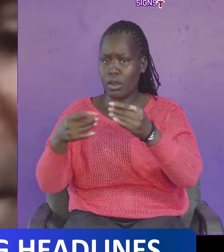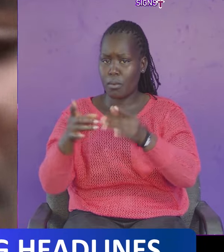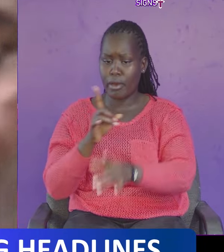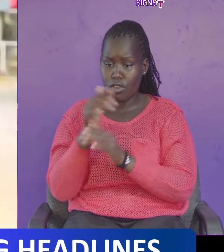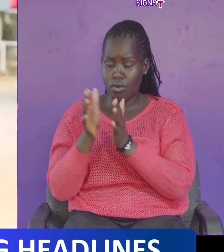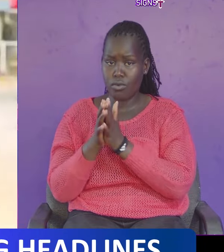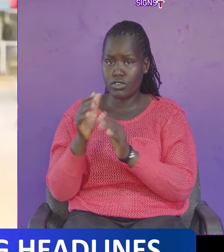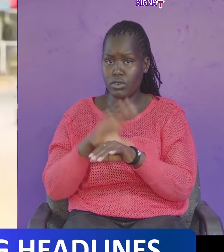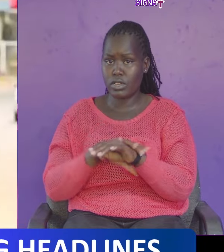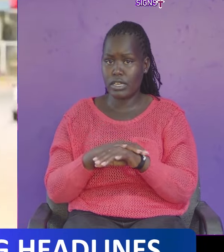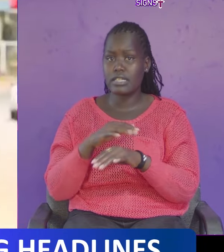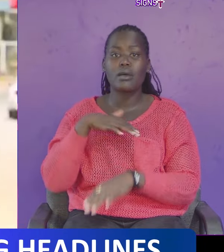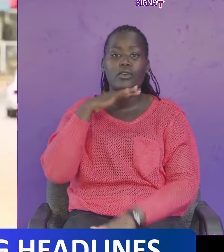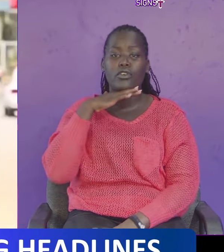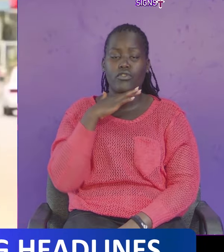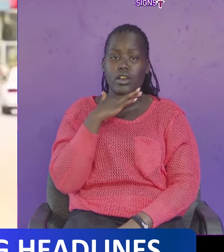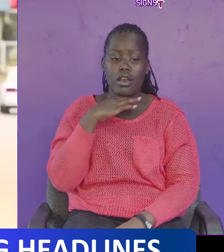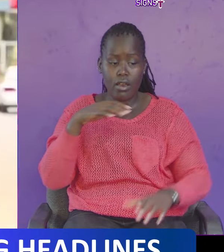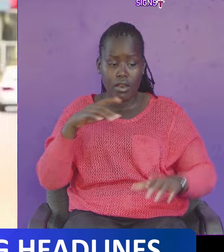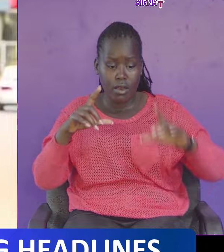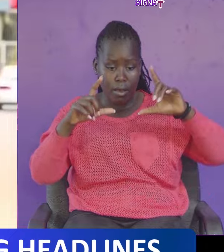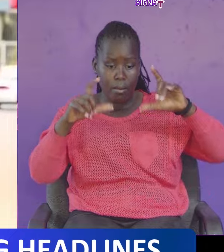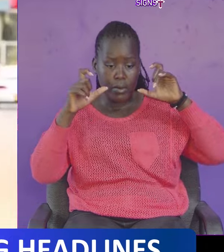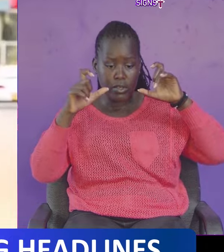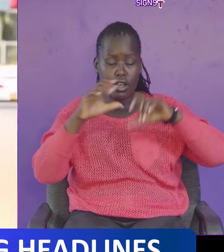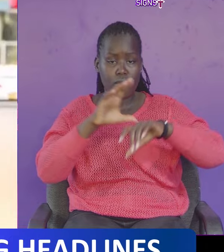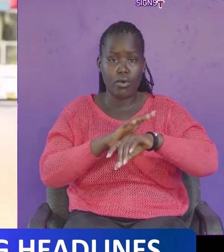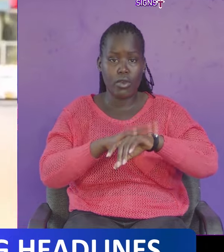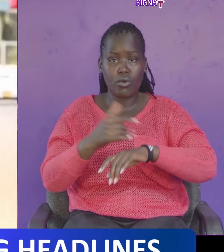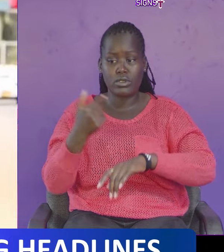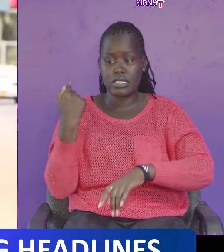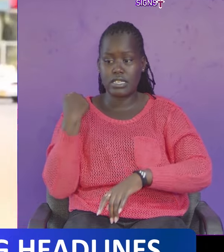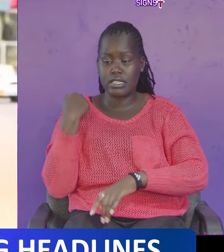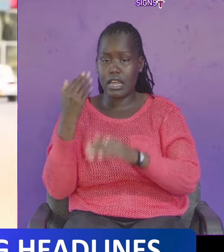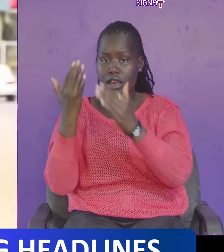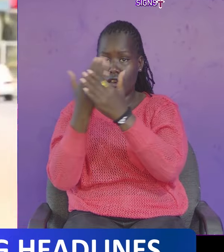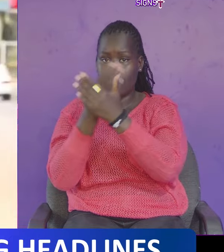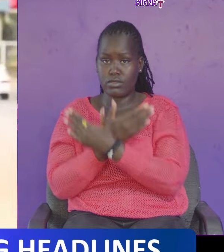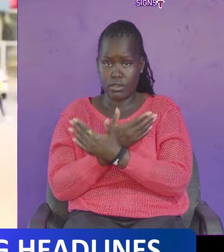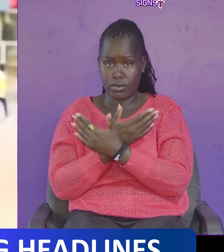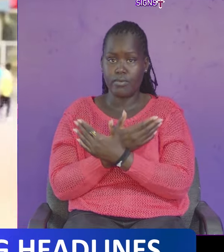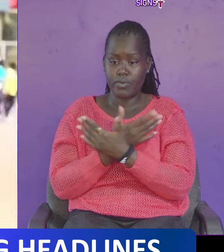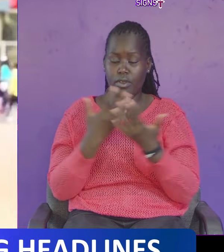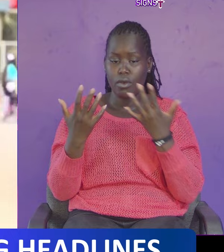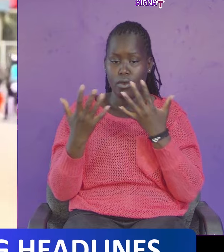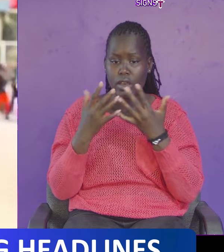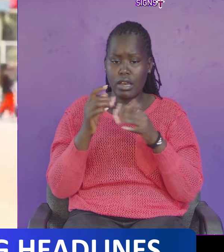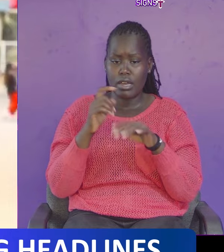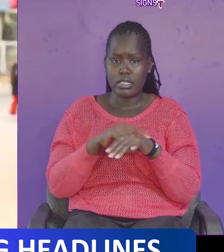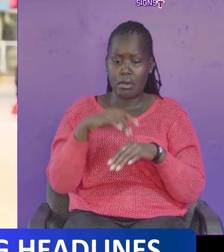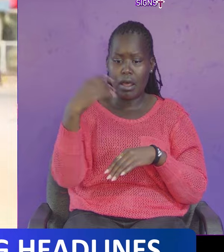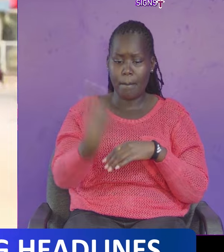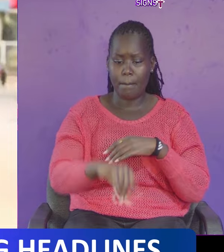ama bado. Yake ndio tulipata jana, kufikia jana jioni, yenye wakati alipigwa na